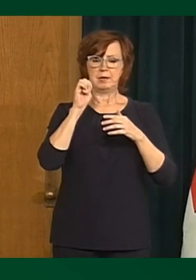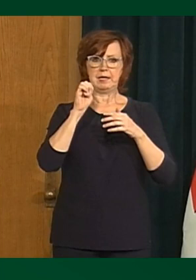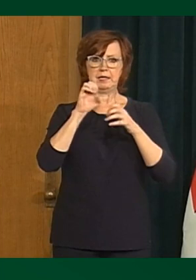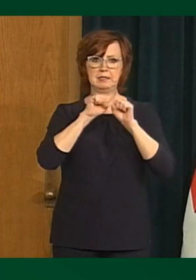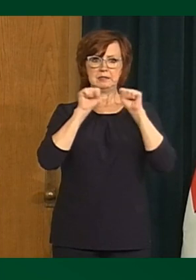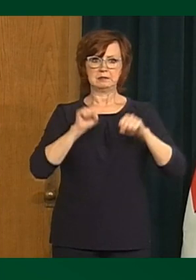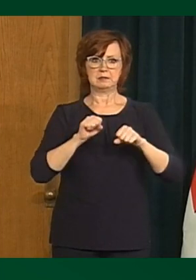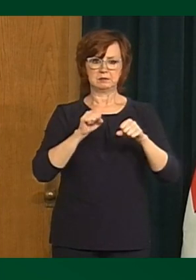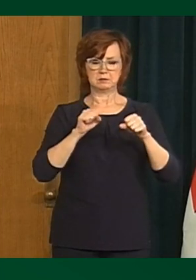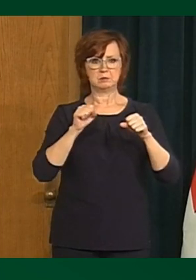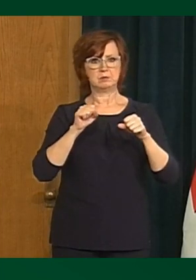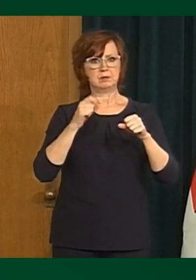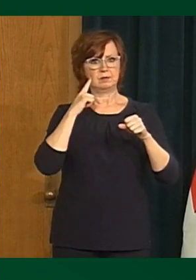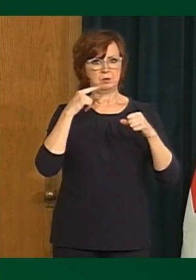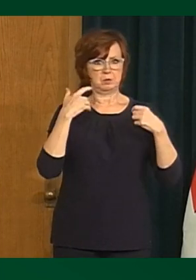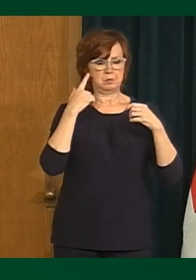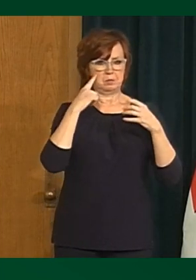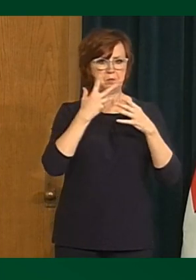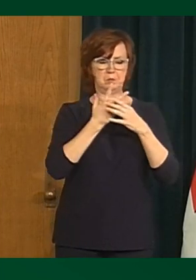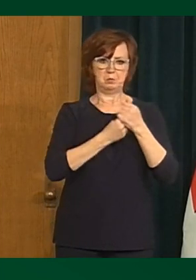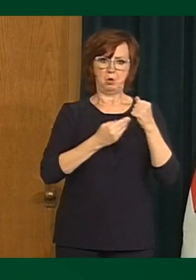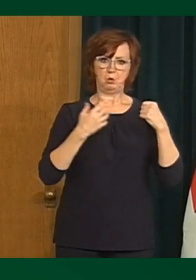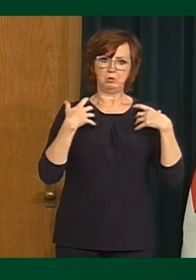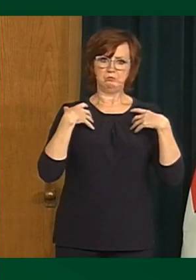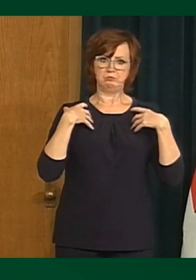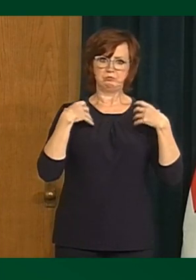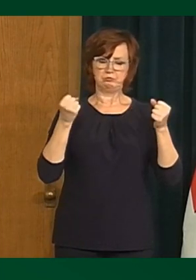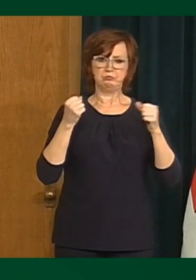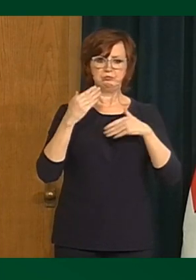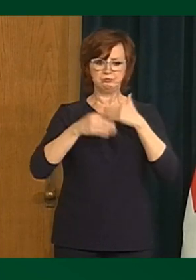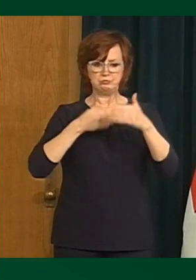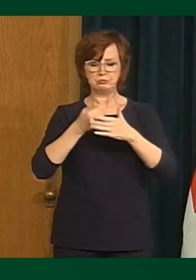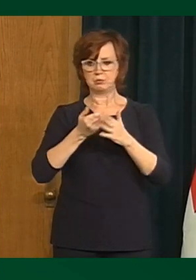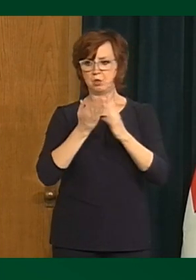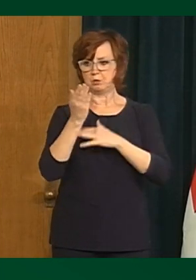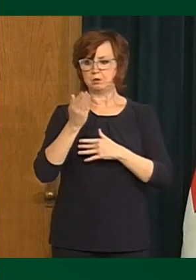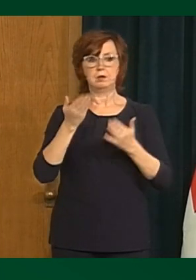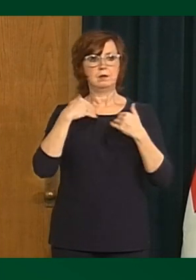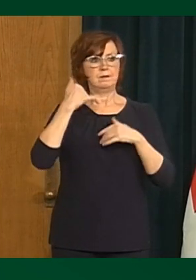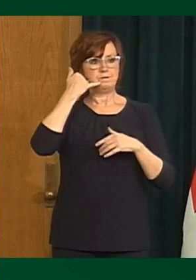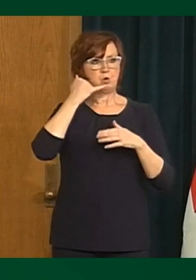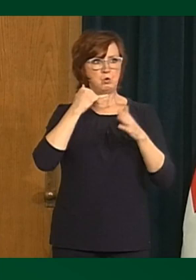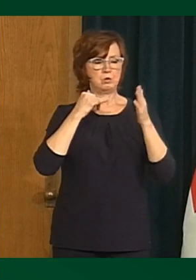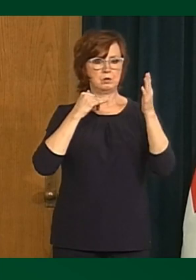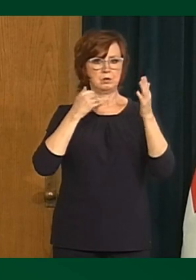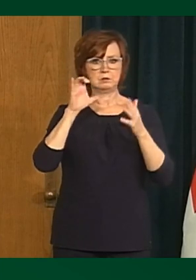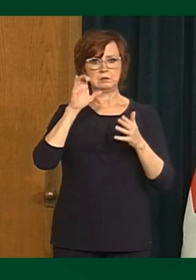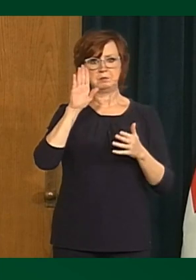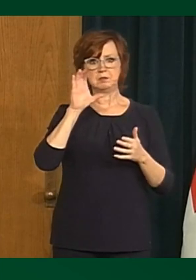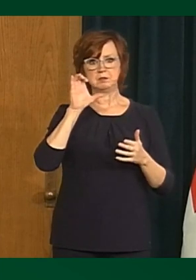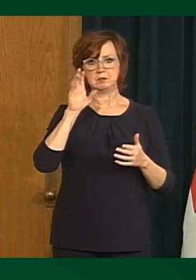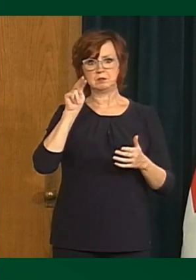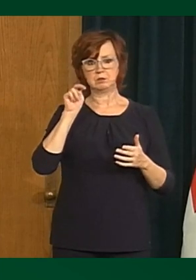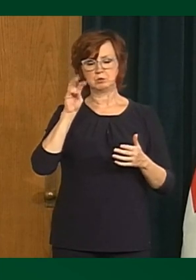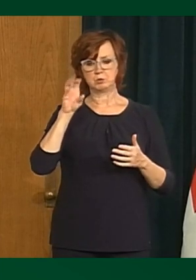recover. We'll take our next question from the phone line. We have Adam Hunter with CBC.